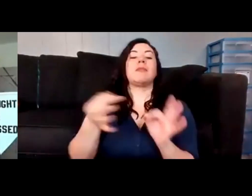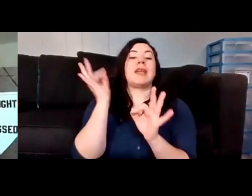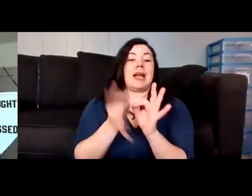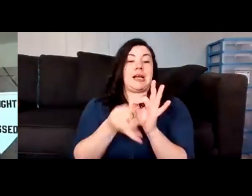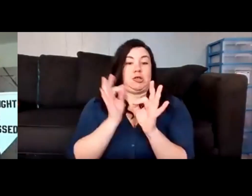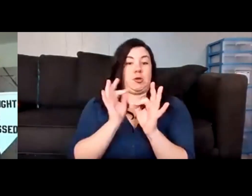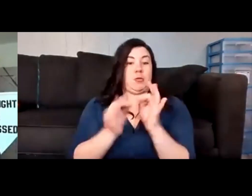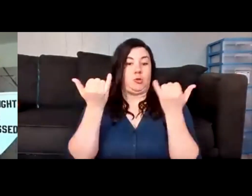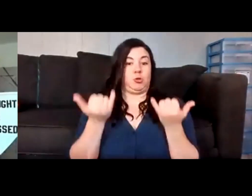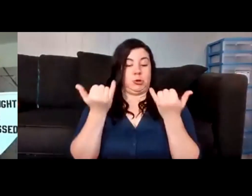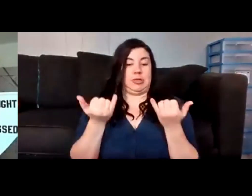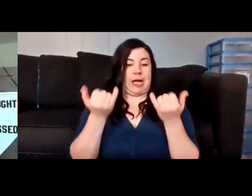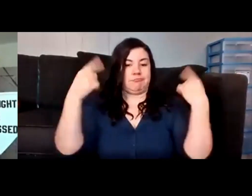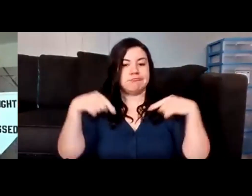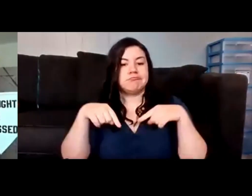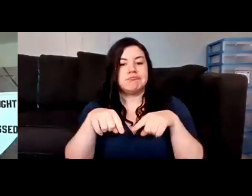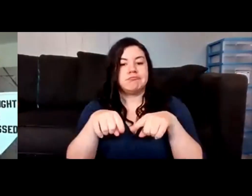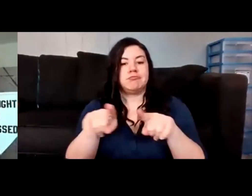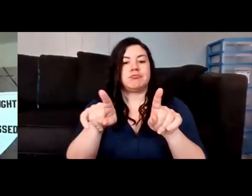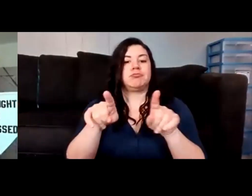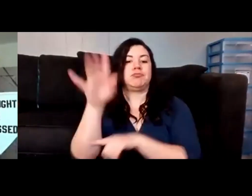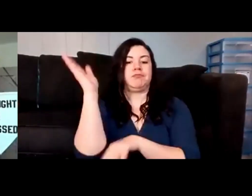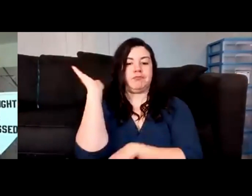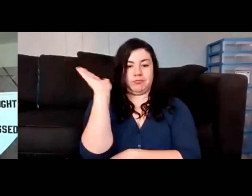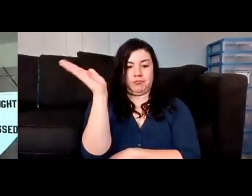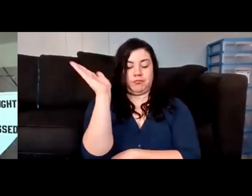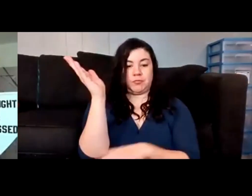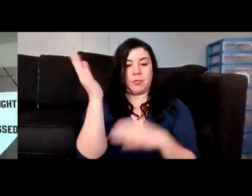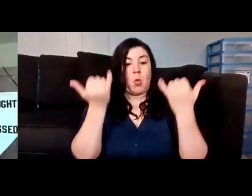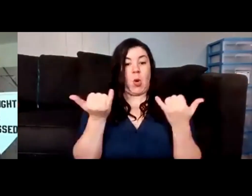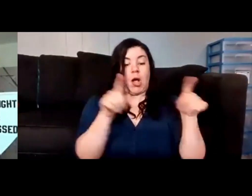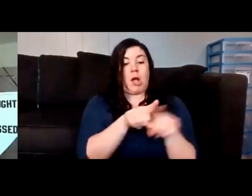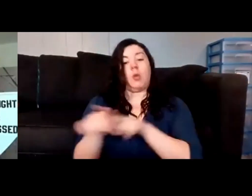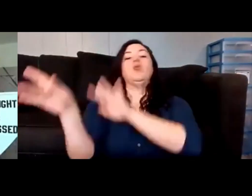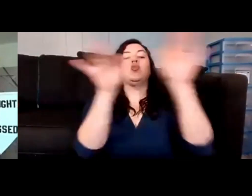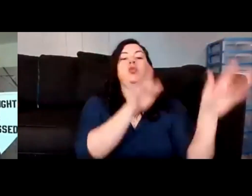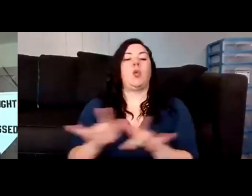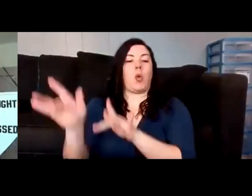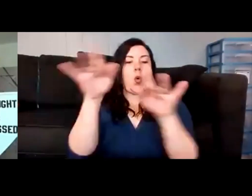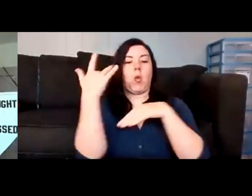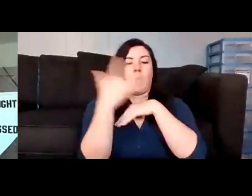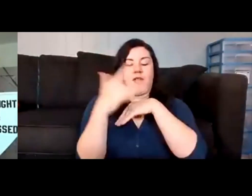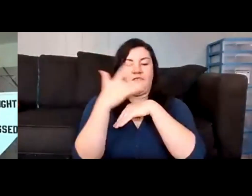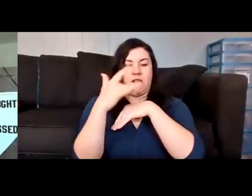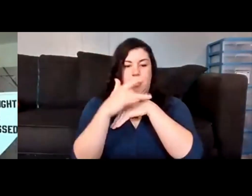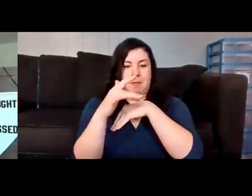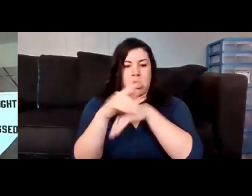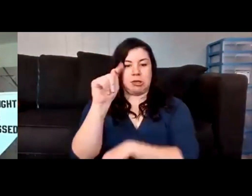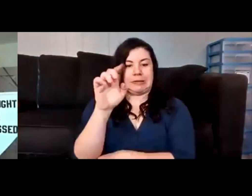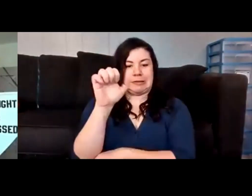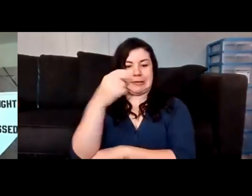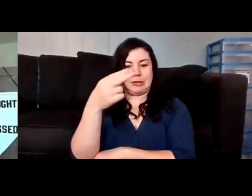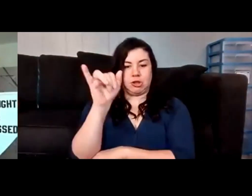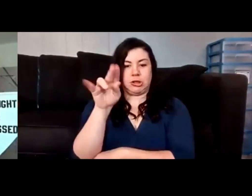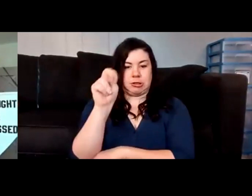the program. And today's session will be recorded and available on the Teach-In website soon. So I'm going to introduce myself.